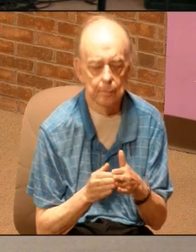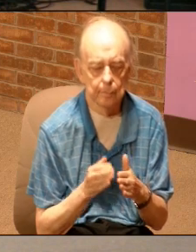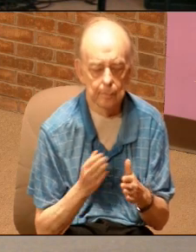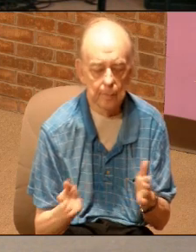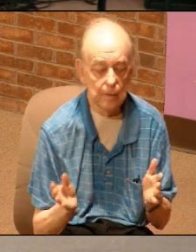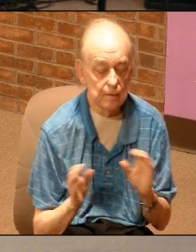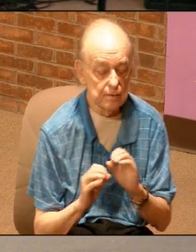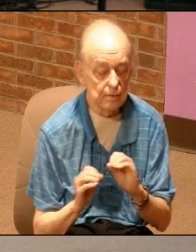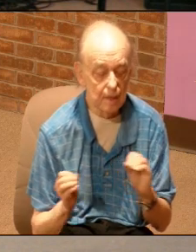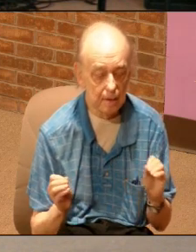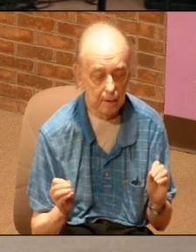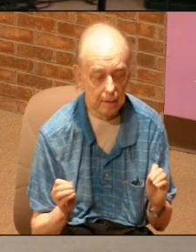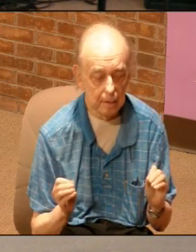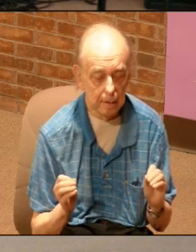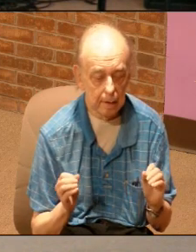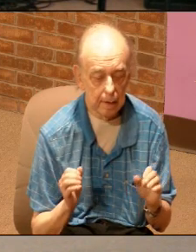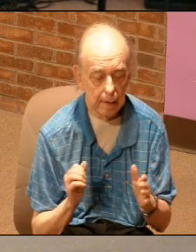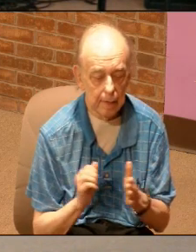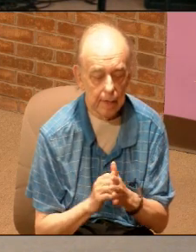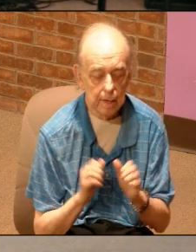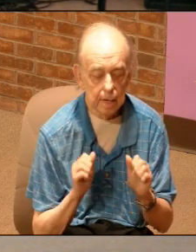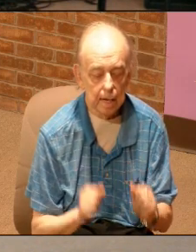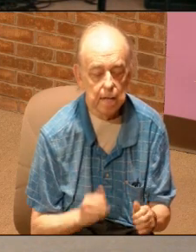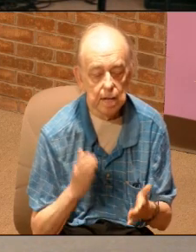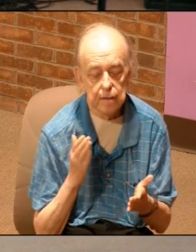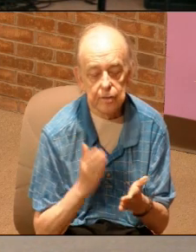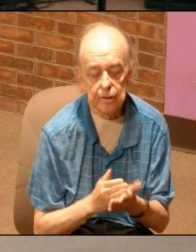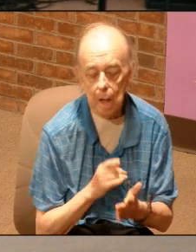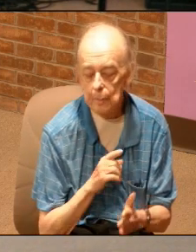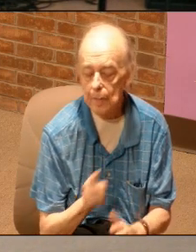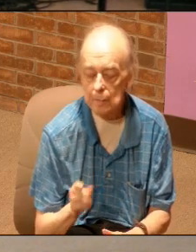is nothing that could stop them.